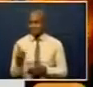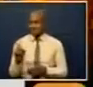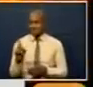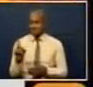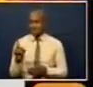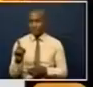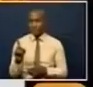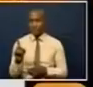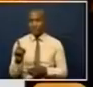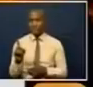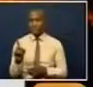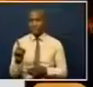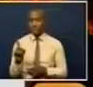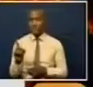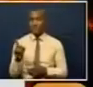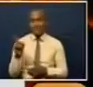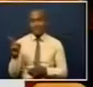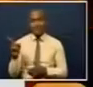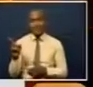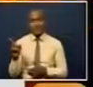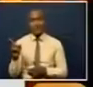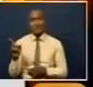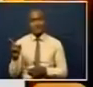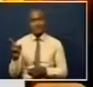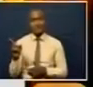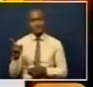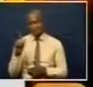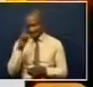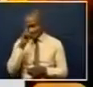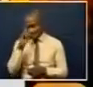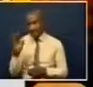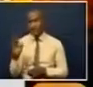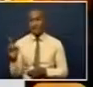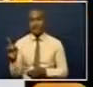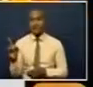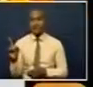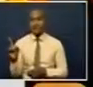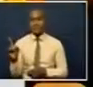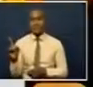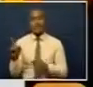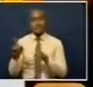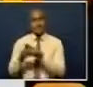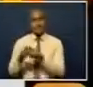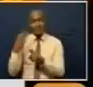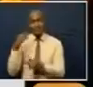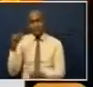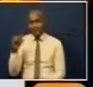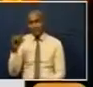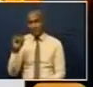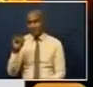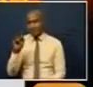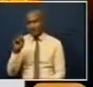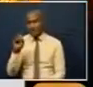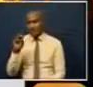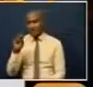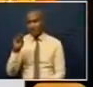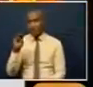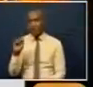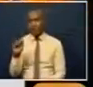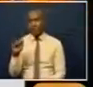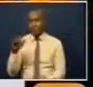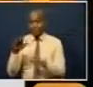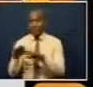seen it, and it's such a silly strategy. Yeah. It's the same thing that has happened in Gikomba. Yeah. Time over time. Yeah. You know?